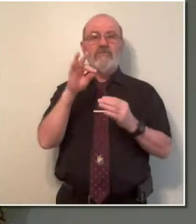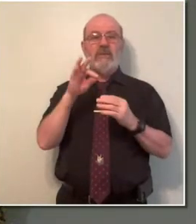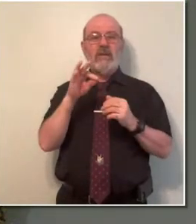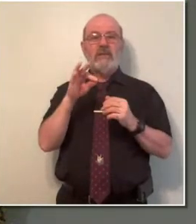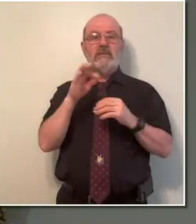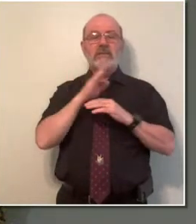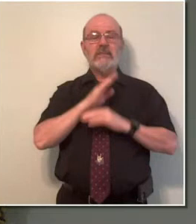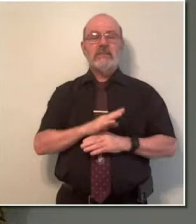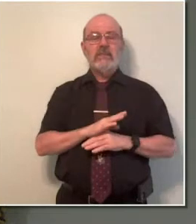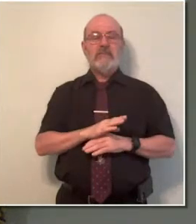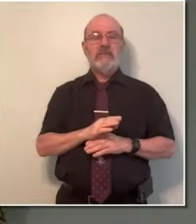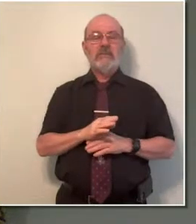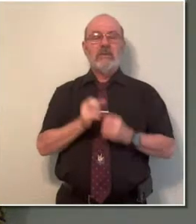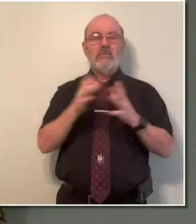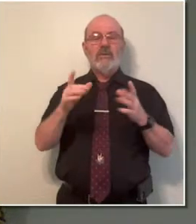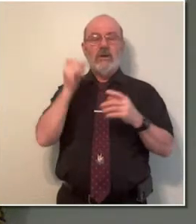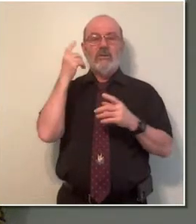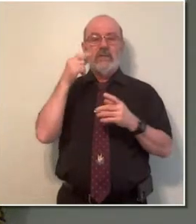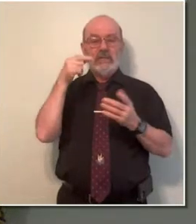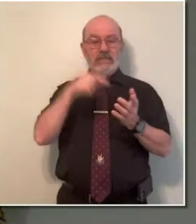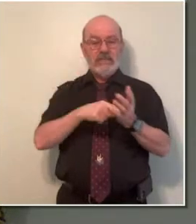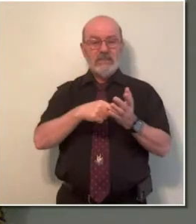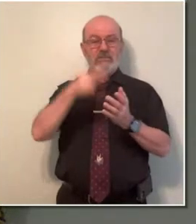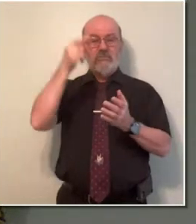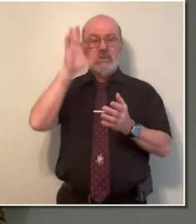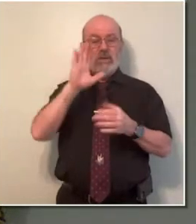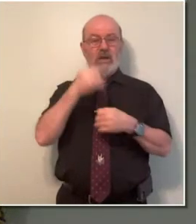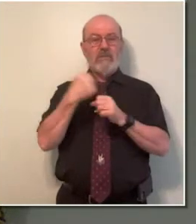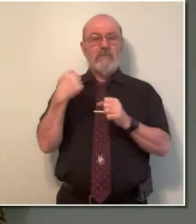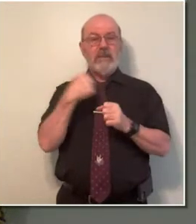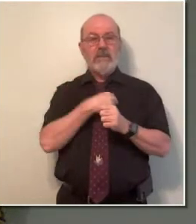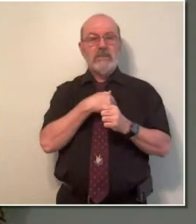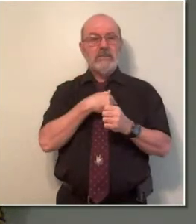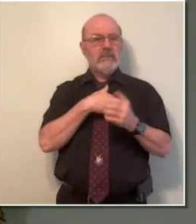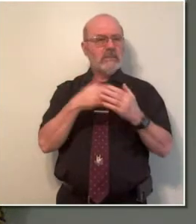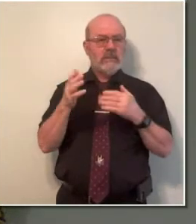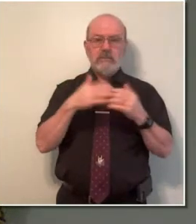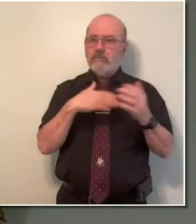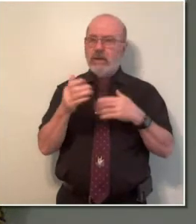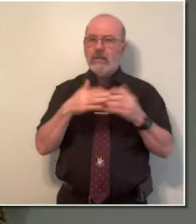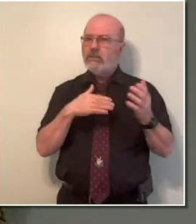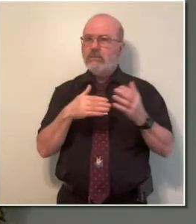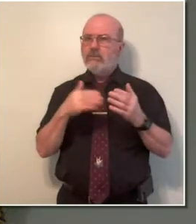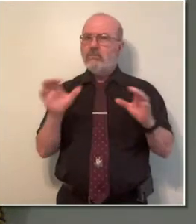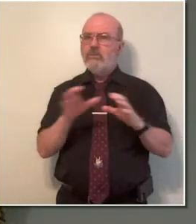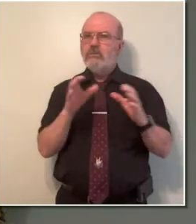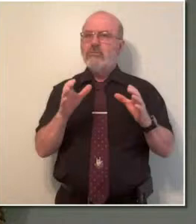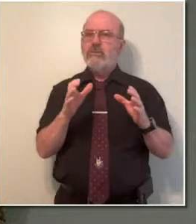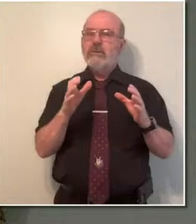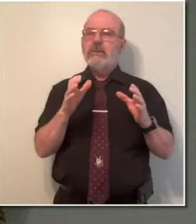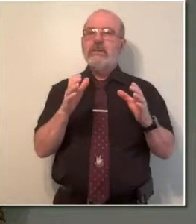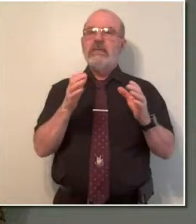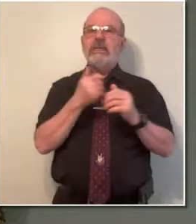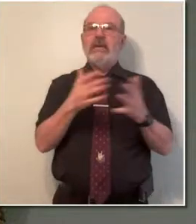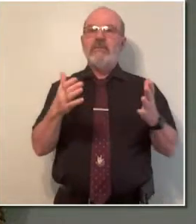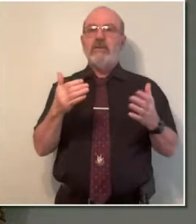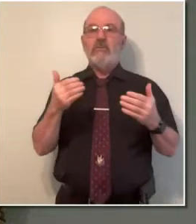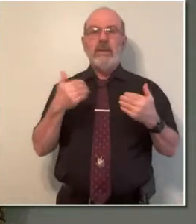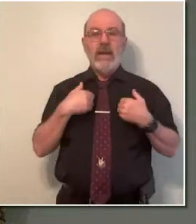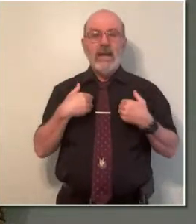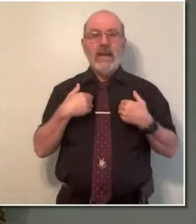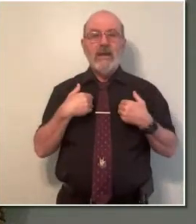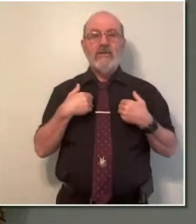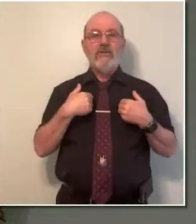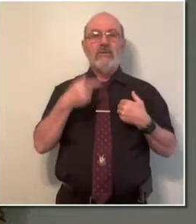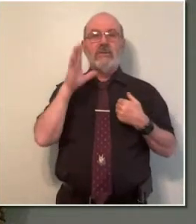we understand that this is what God made us. It doesn't matter what we do. Every bit of what we have was God determined.